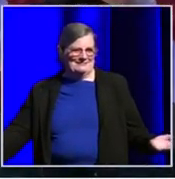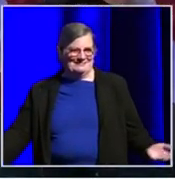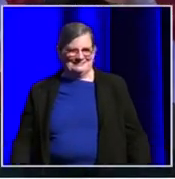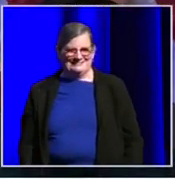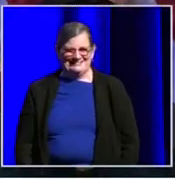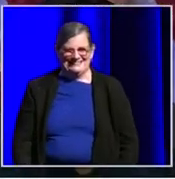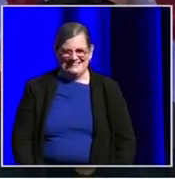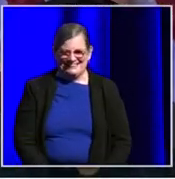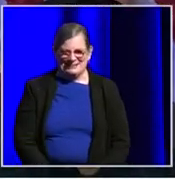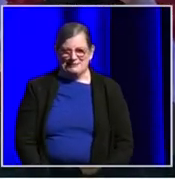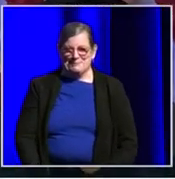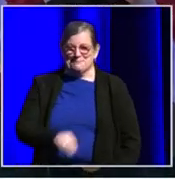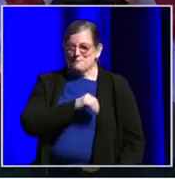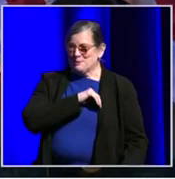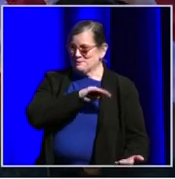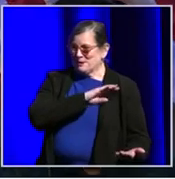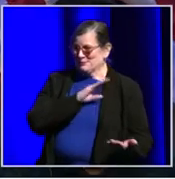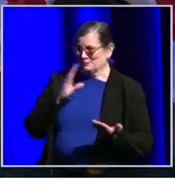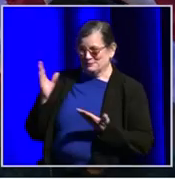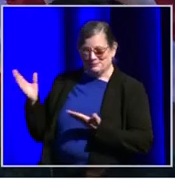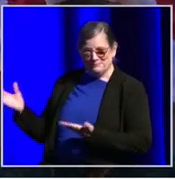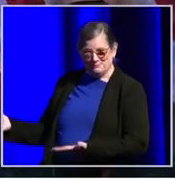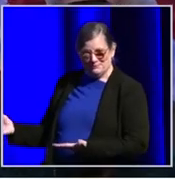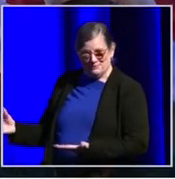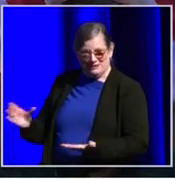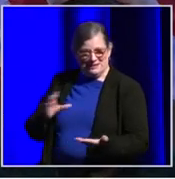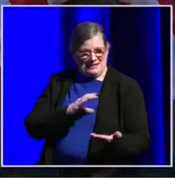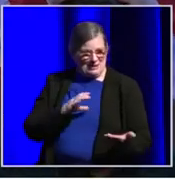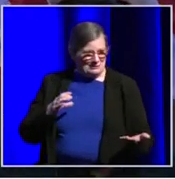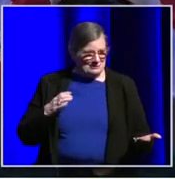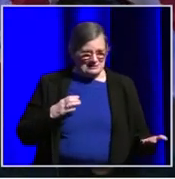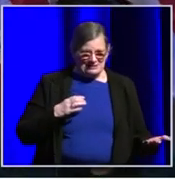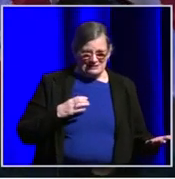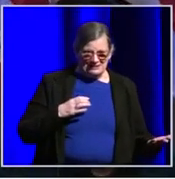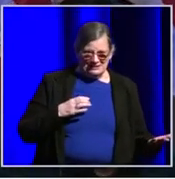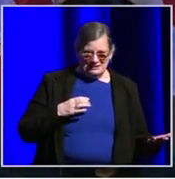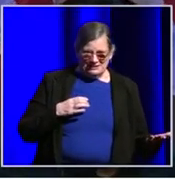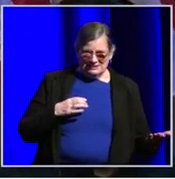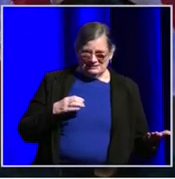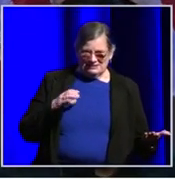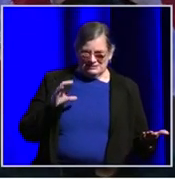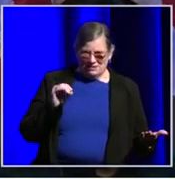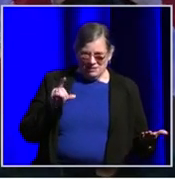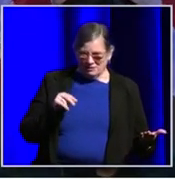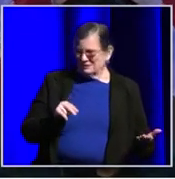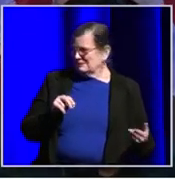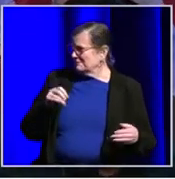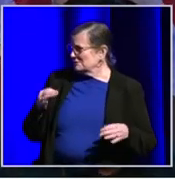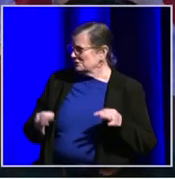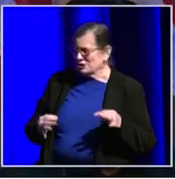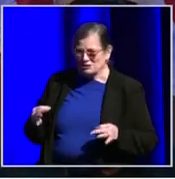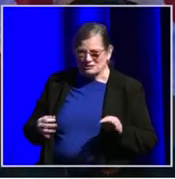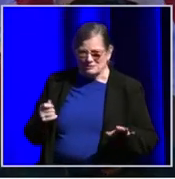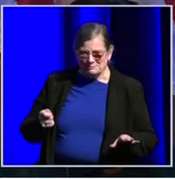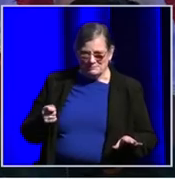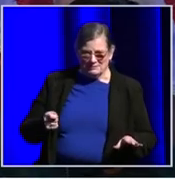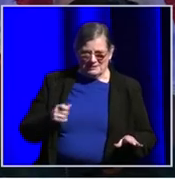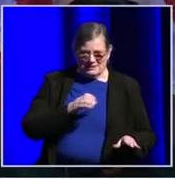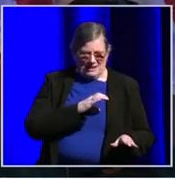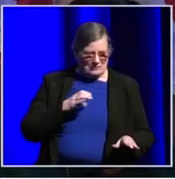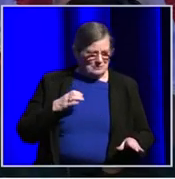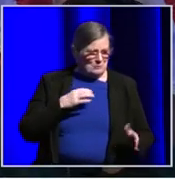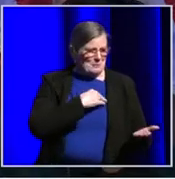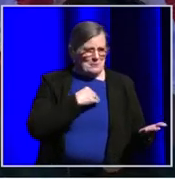Mayor Bowser, Congresswoman Norton, judges, colleagues, former council members, Mr. Attorney